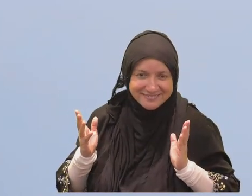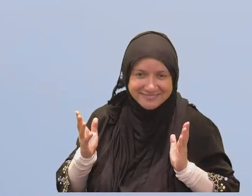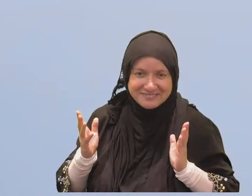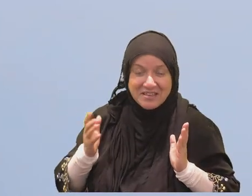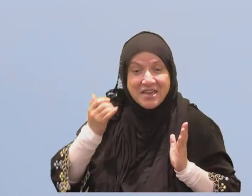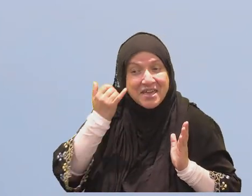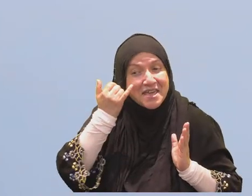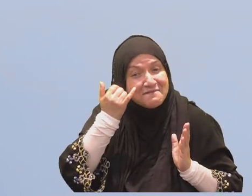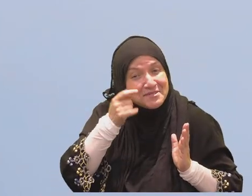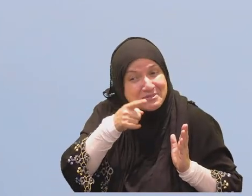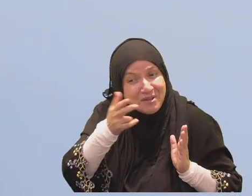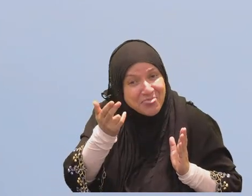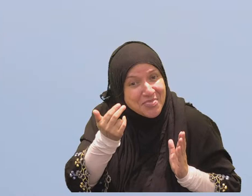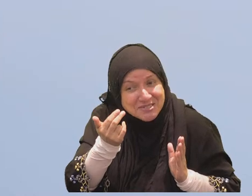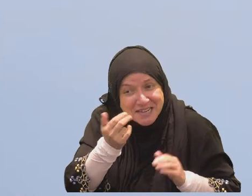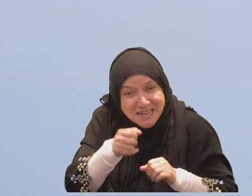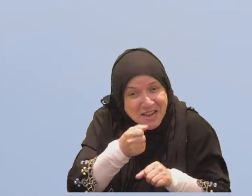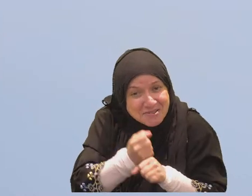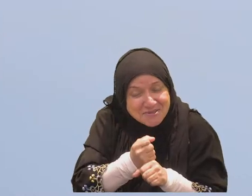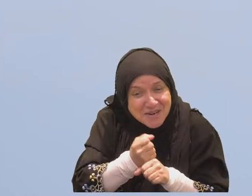home.